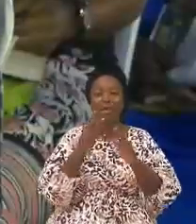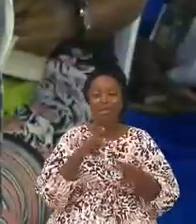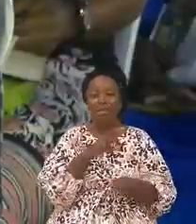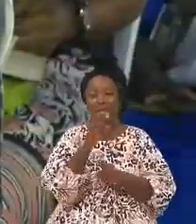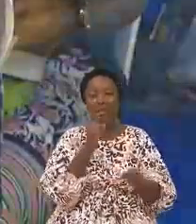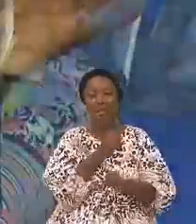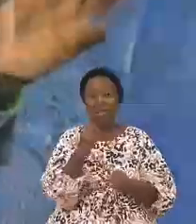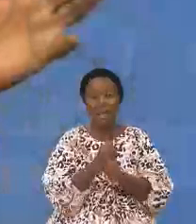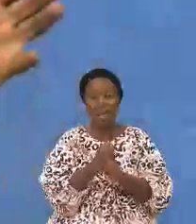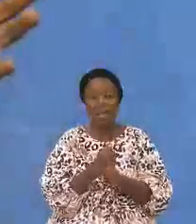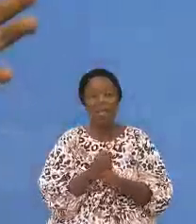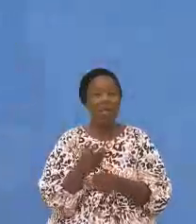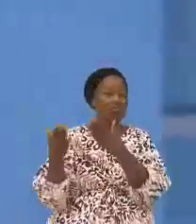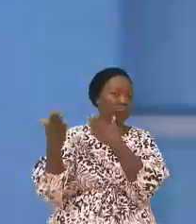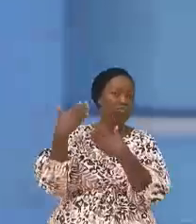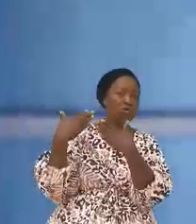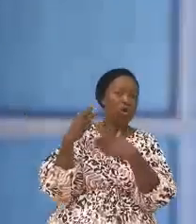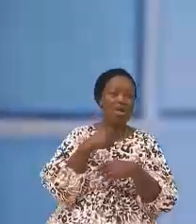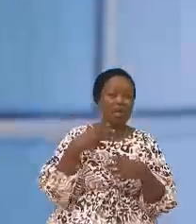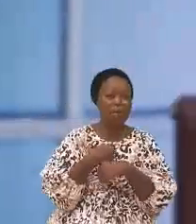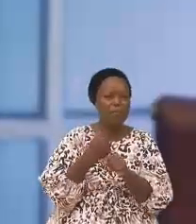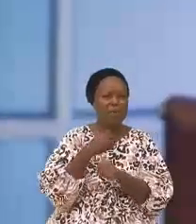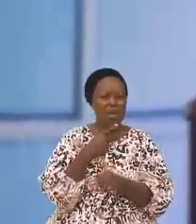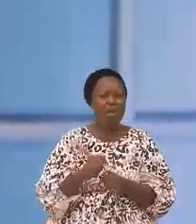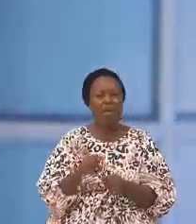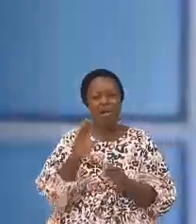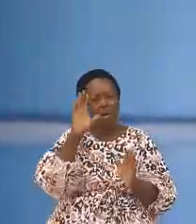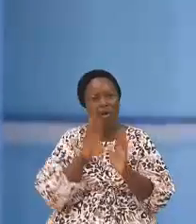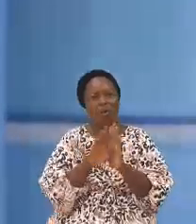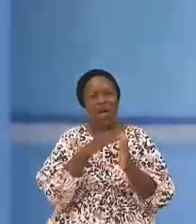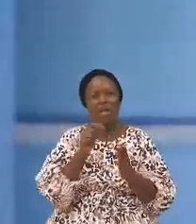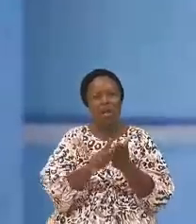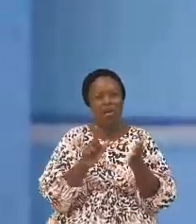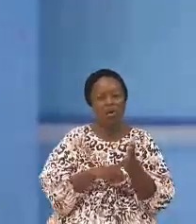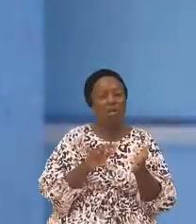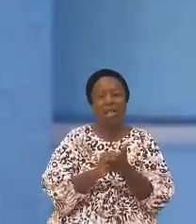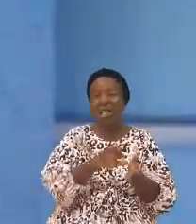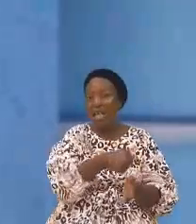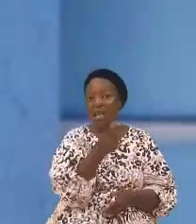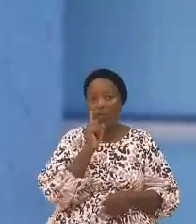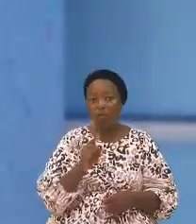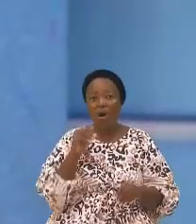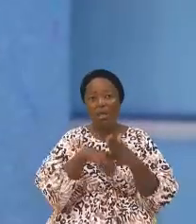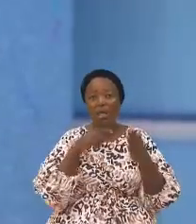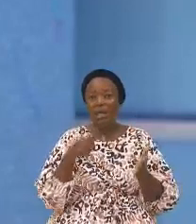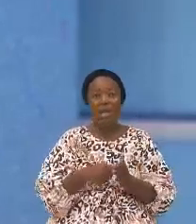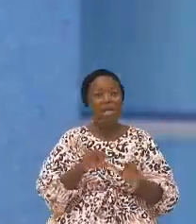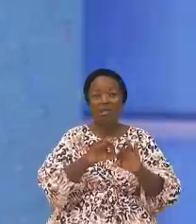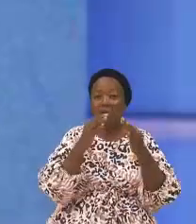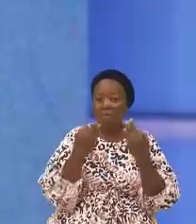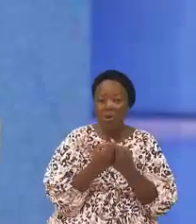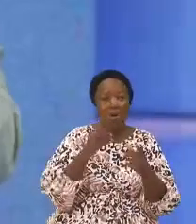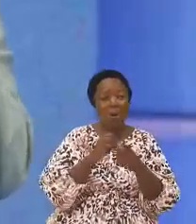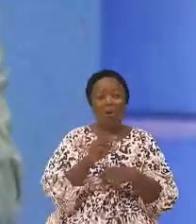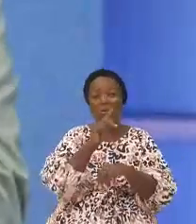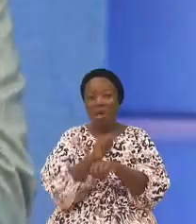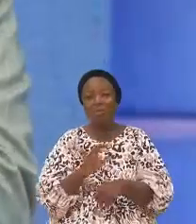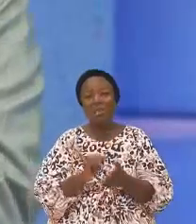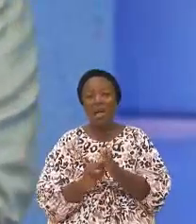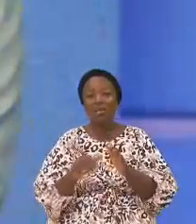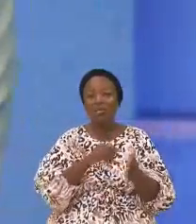A tribe, many years ago, they made a covenant and a law. Anyone